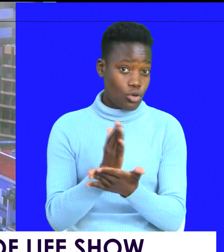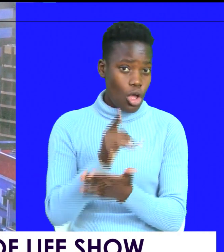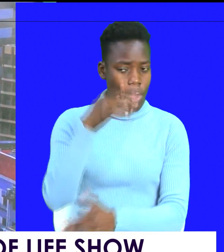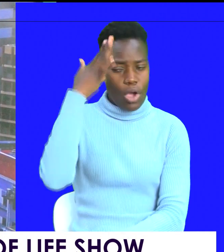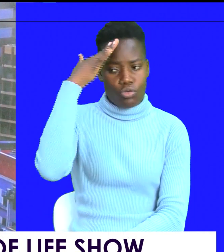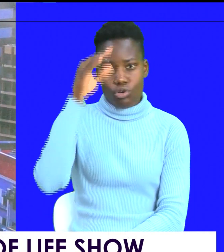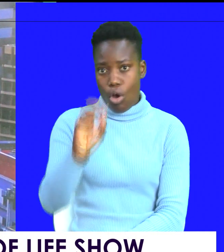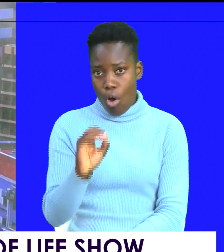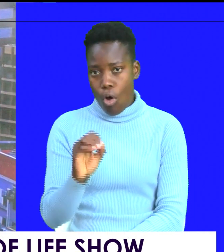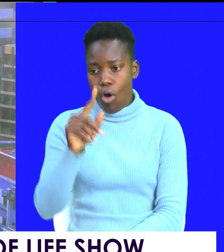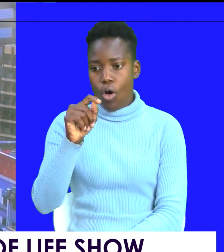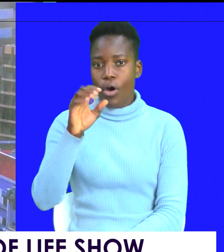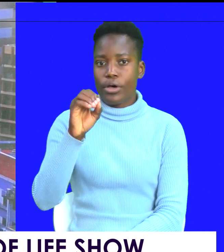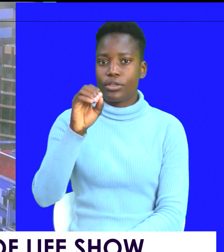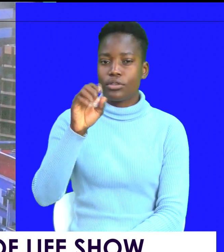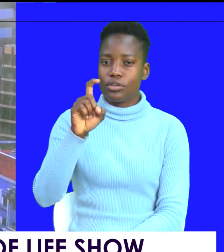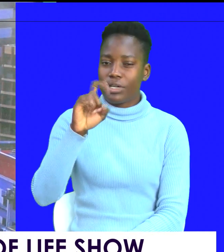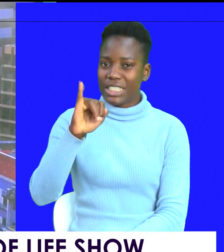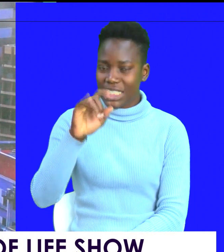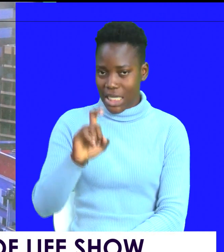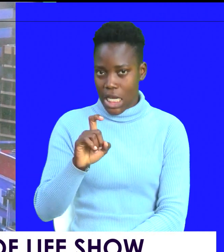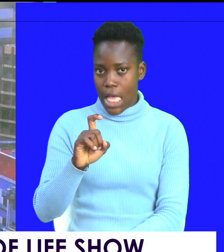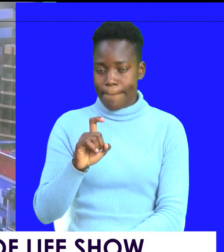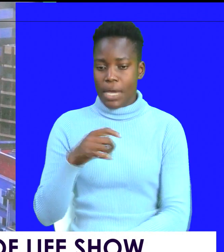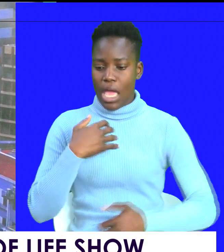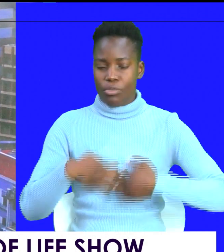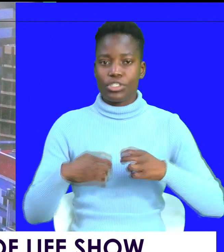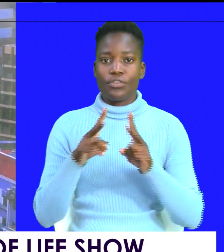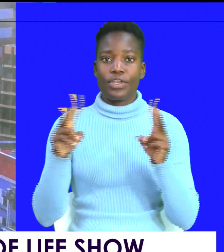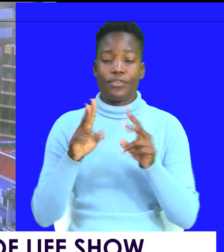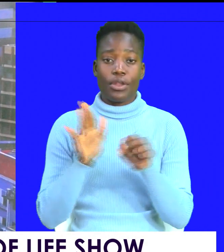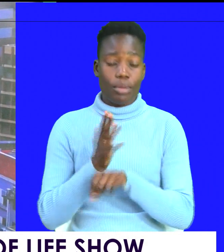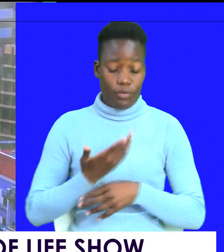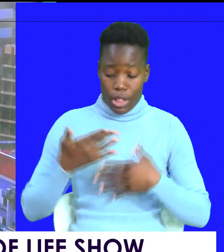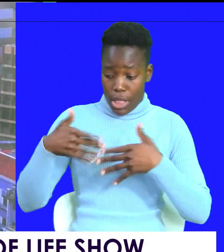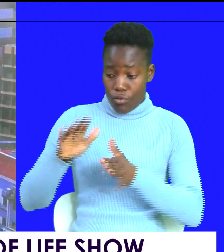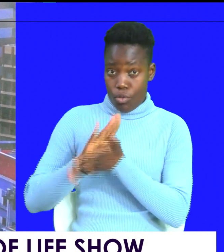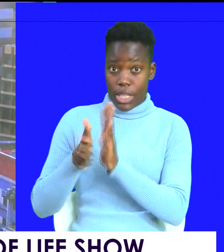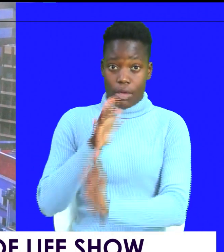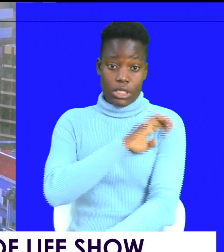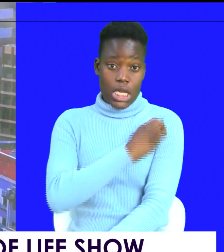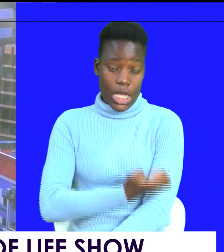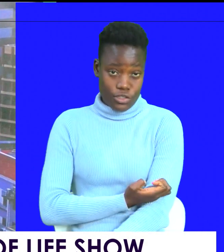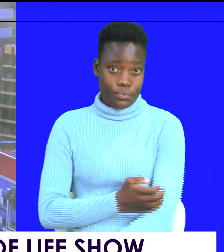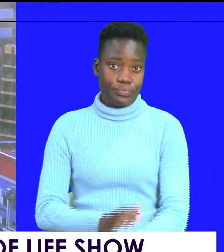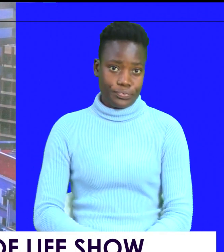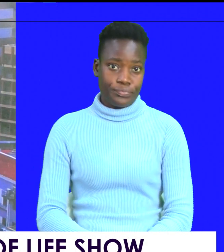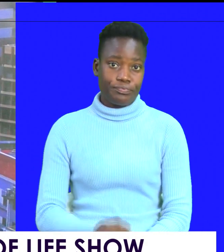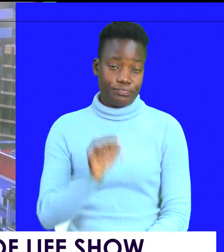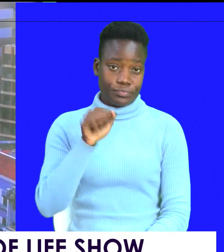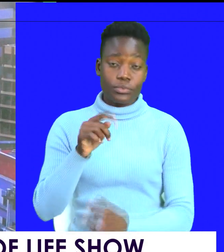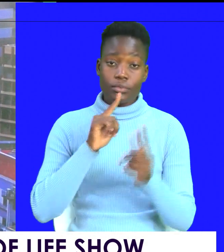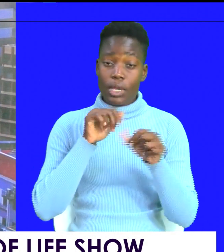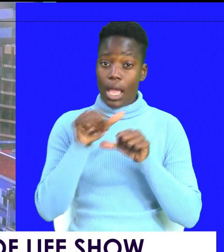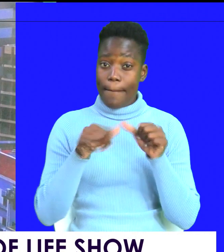know. Toxic emotions are very painful. They leave you without energy. You know, I'm